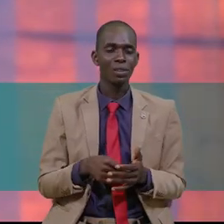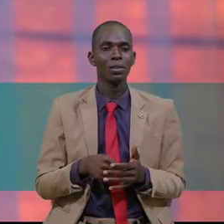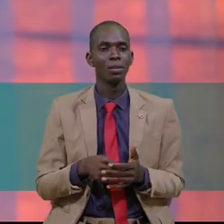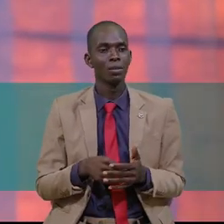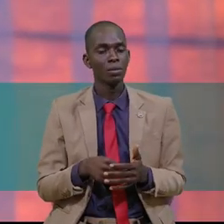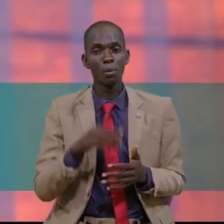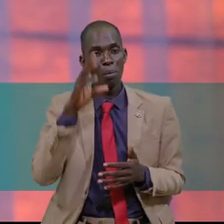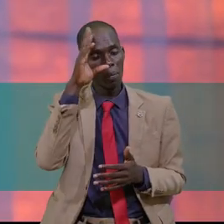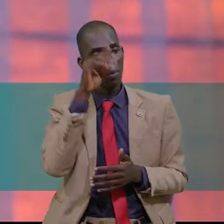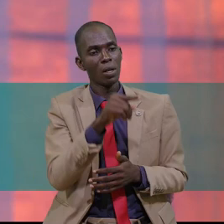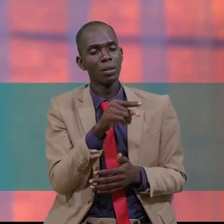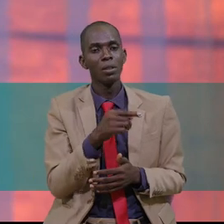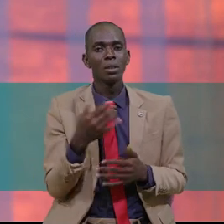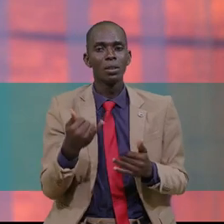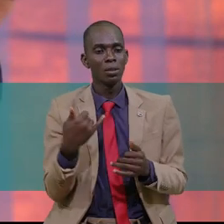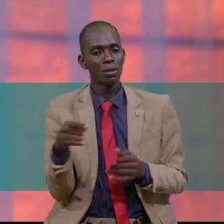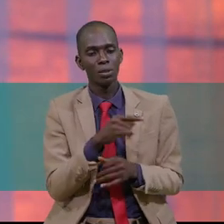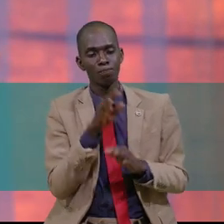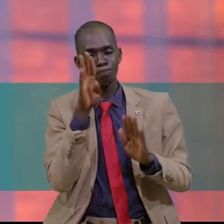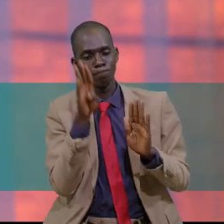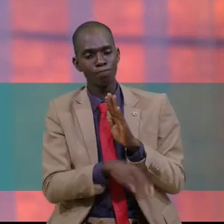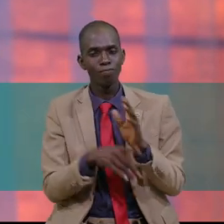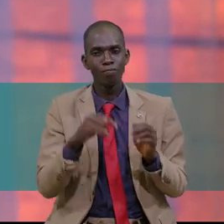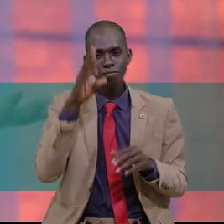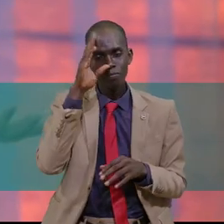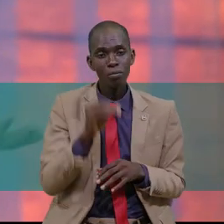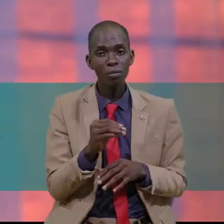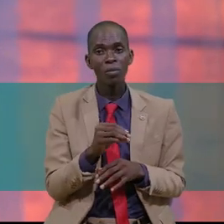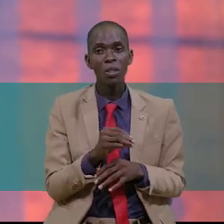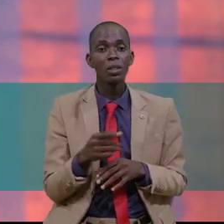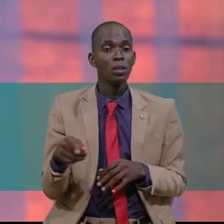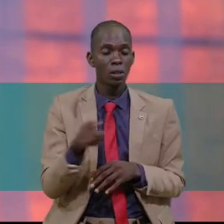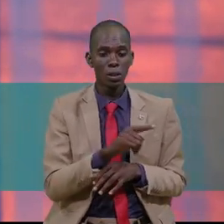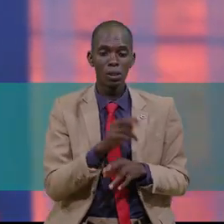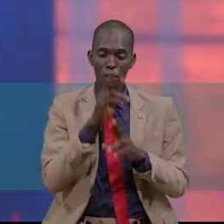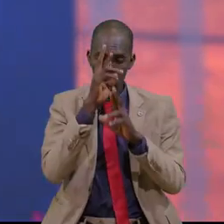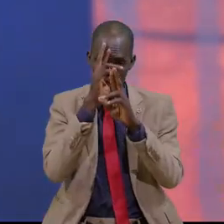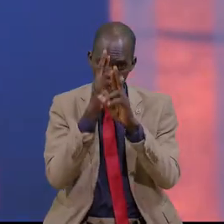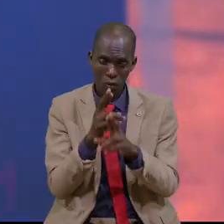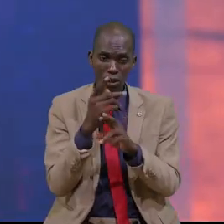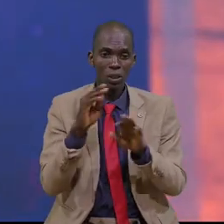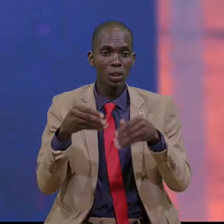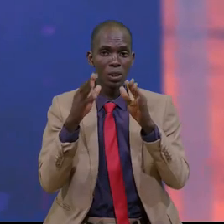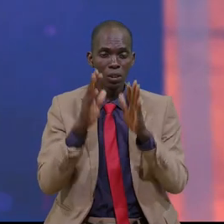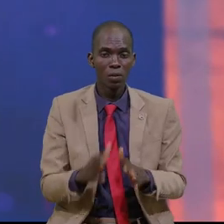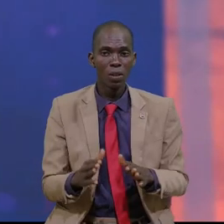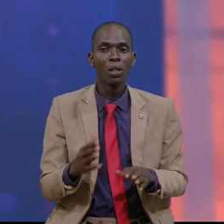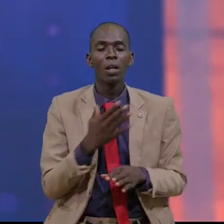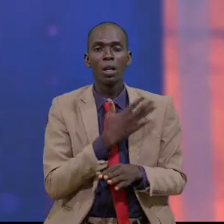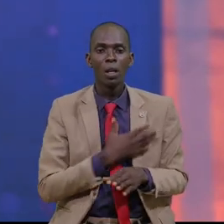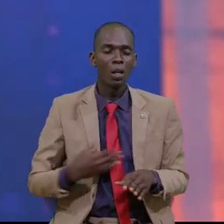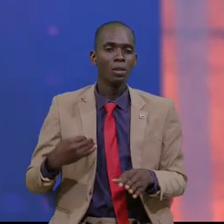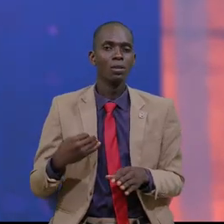They belittled the manna. They disrespected the giver. And then they believed not.